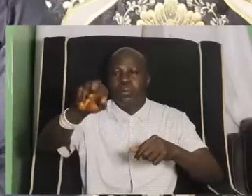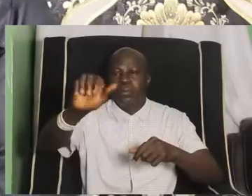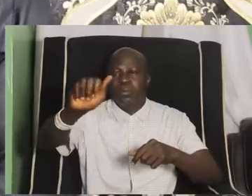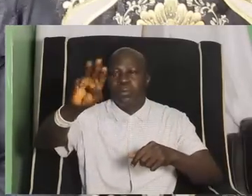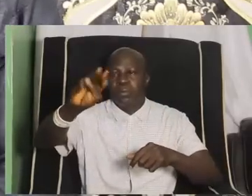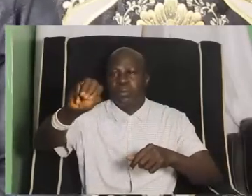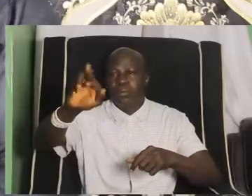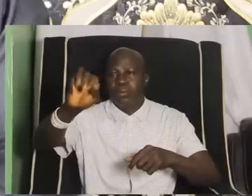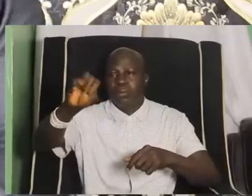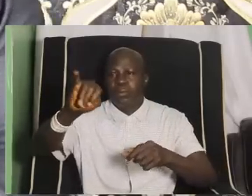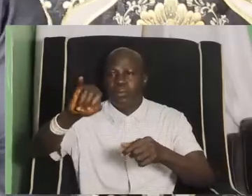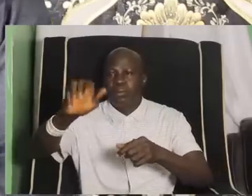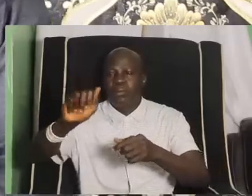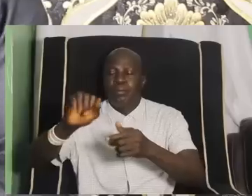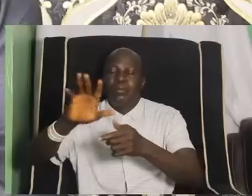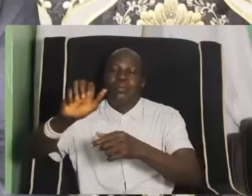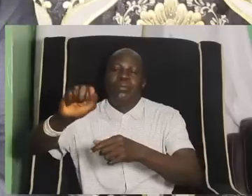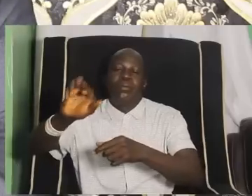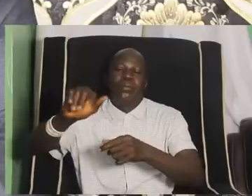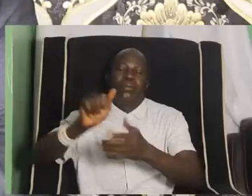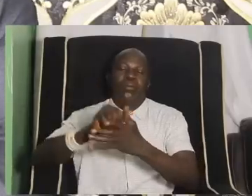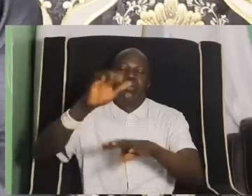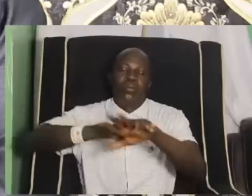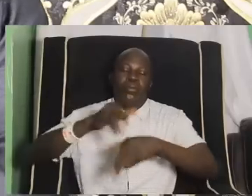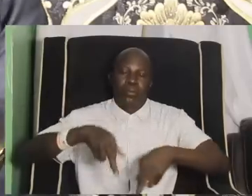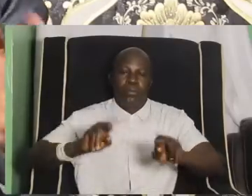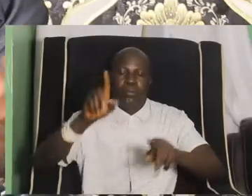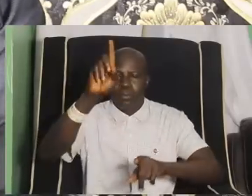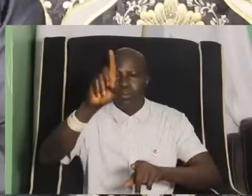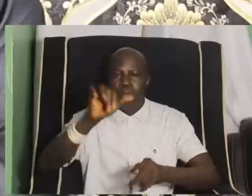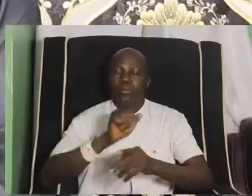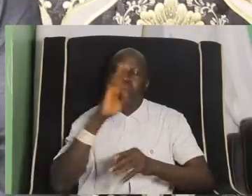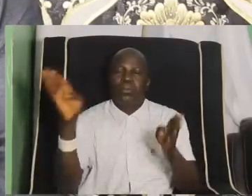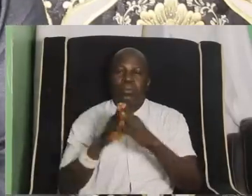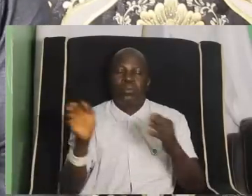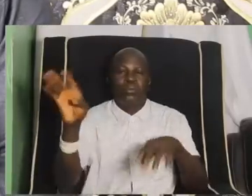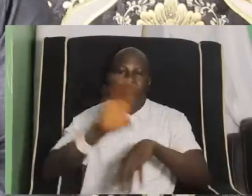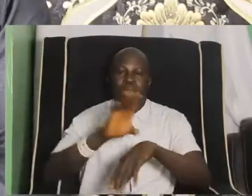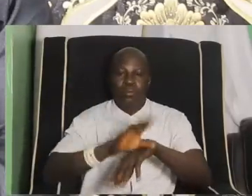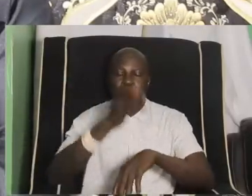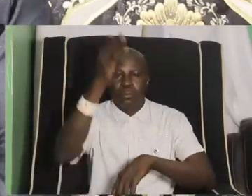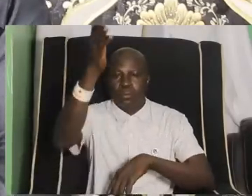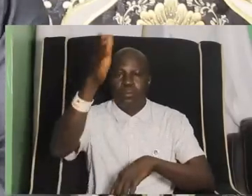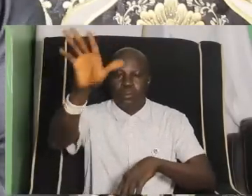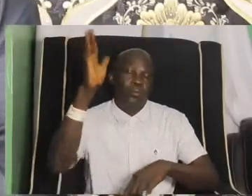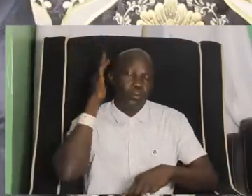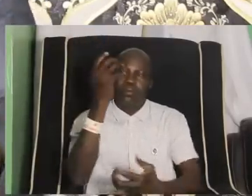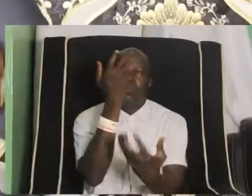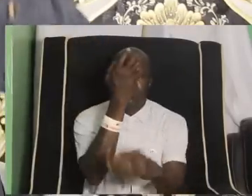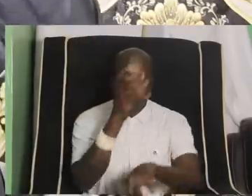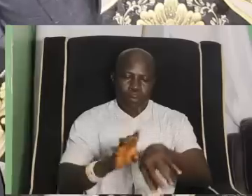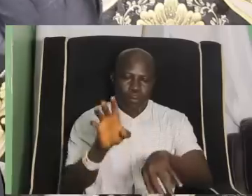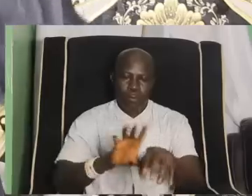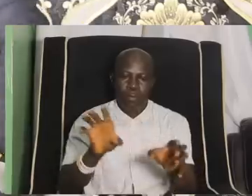1 oke odo road araro mi oke odo road 1 oke odo road 1 wa pa church nbe you meet the church there Your case must turn to Ma